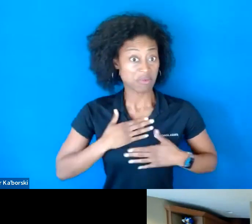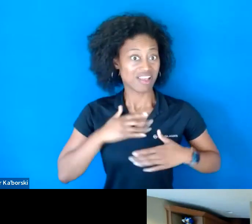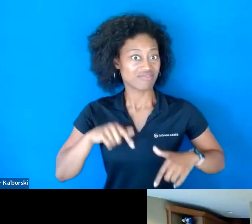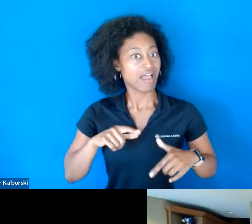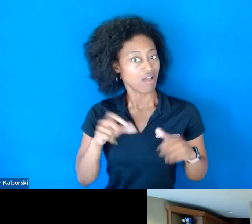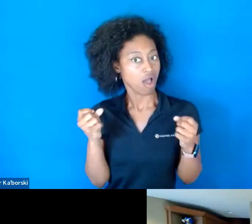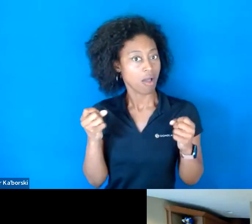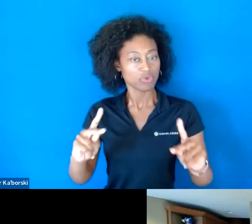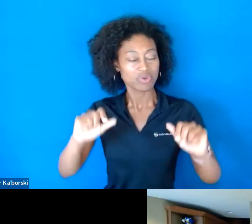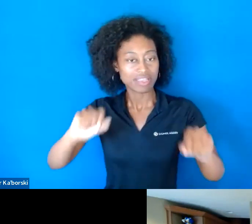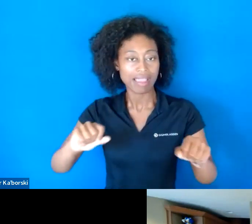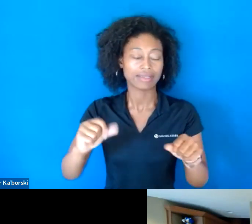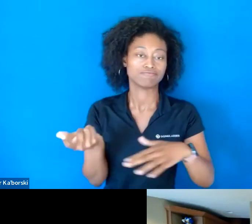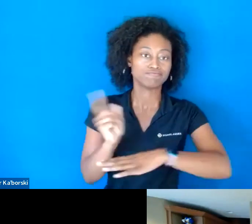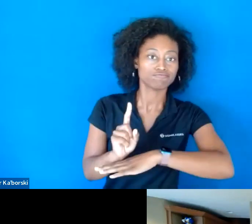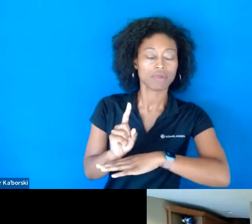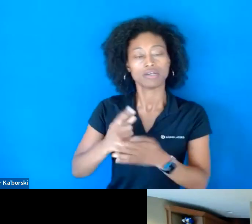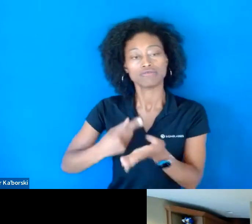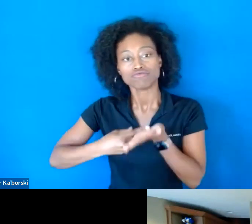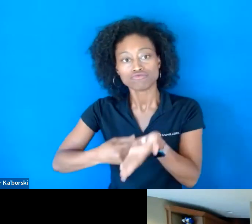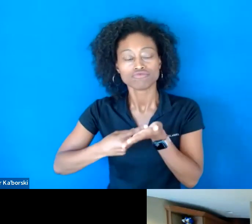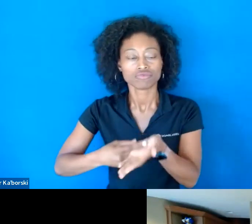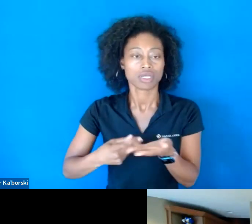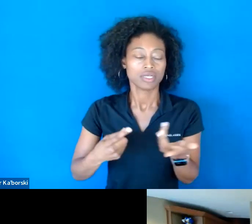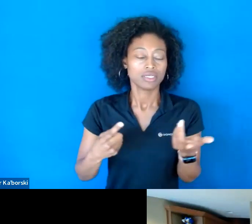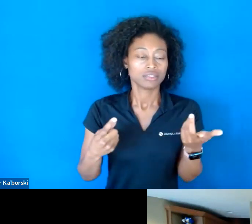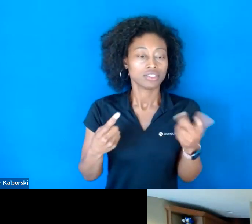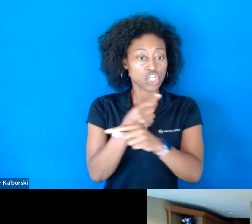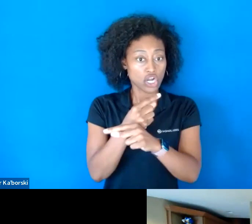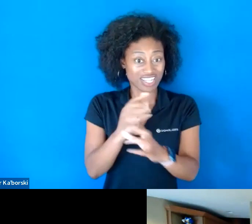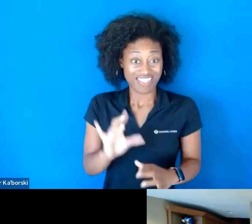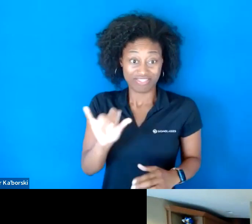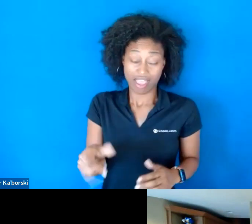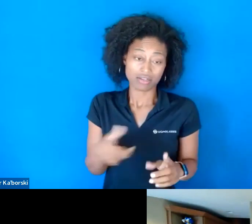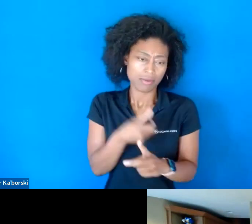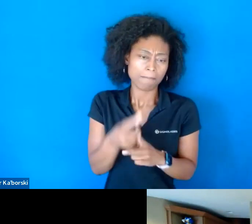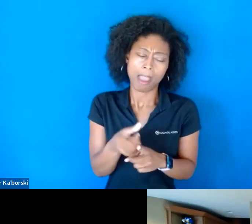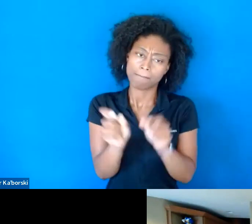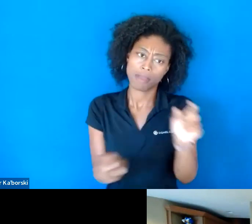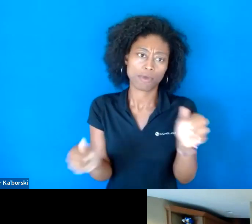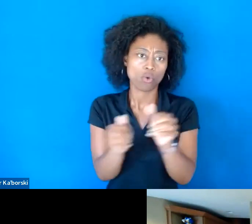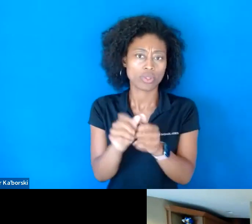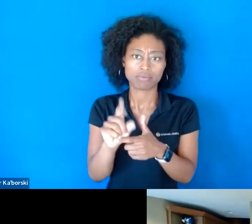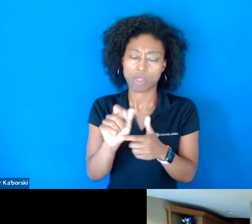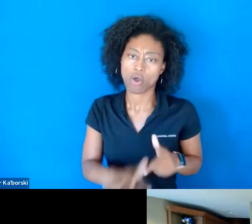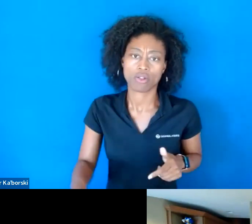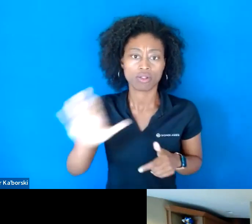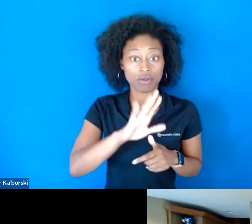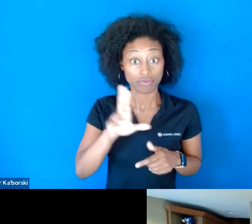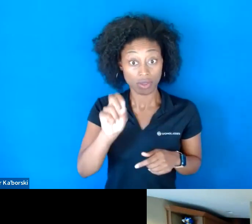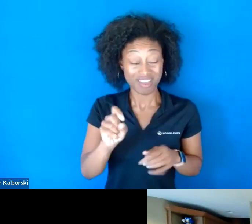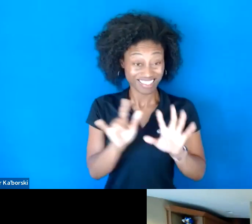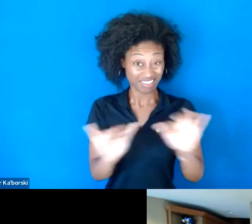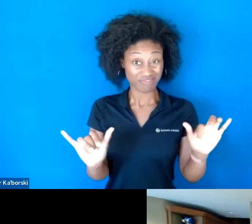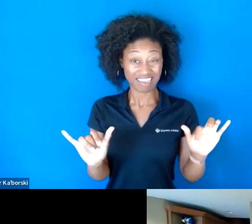about guardianships, kind of a plague that's impacting persons with disabilities across the country. And at the same time, it